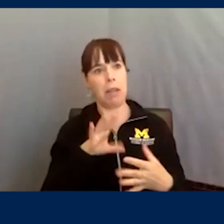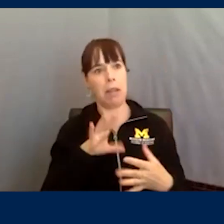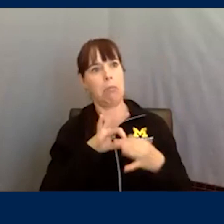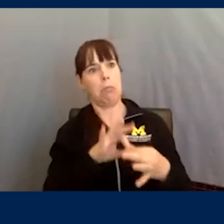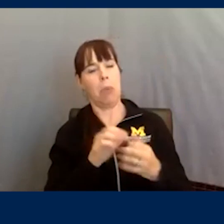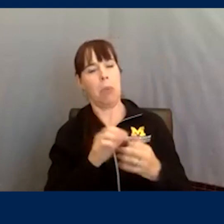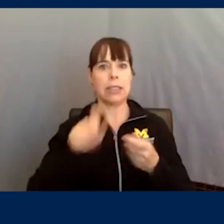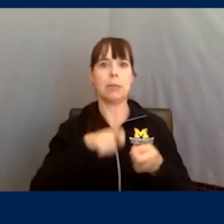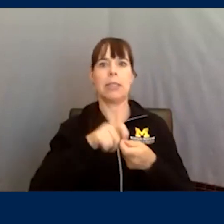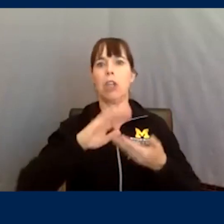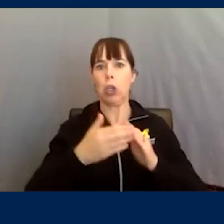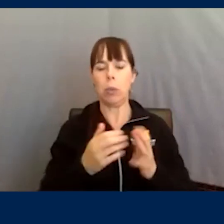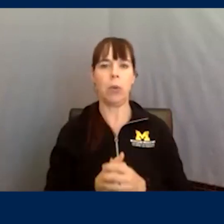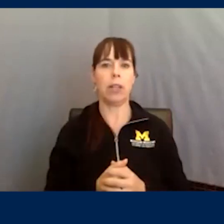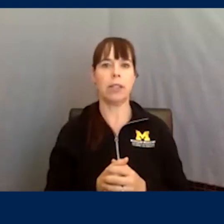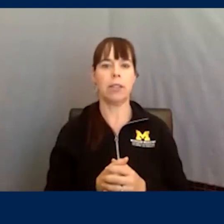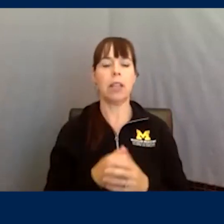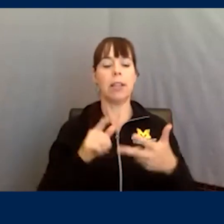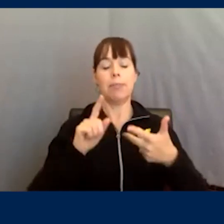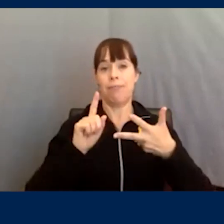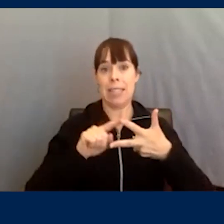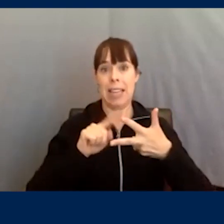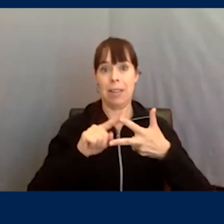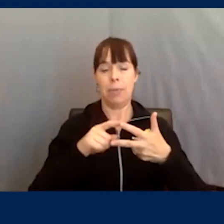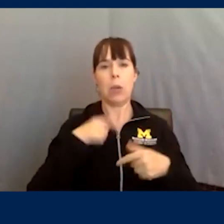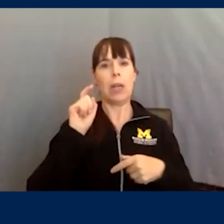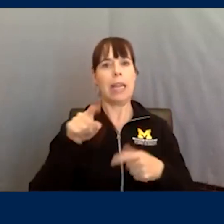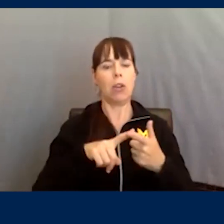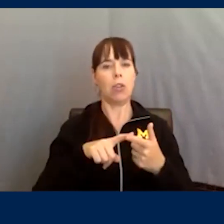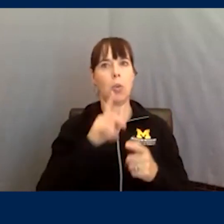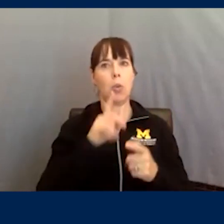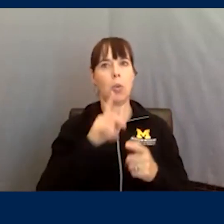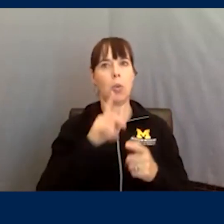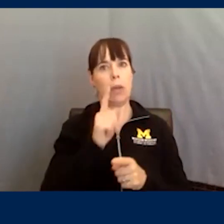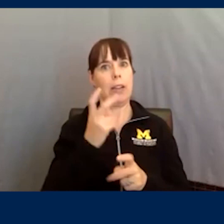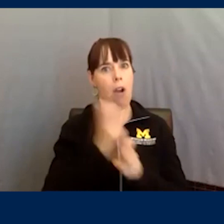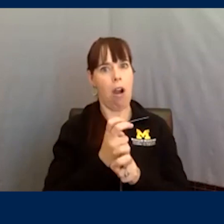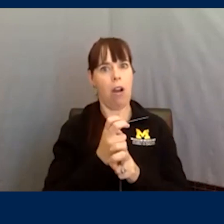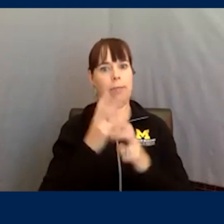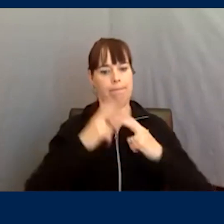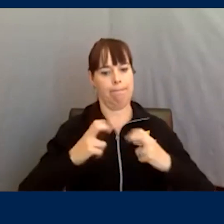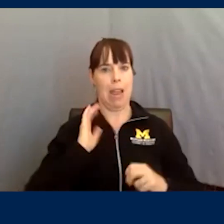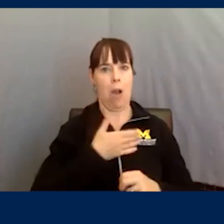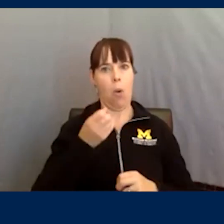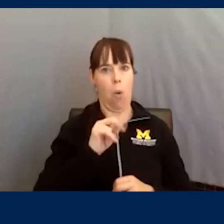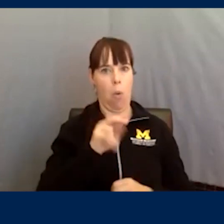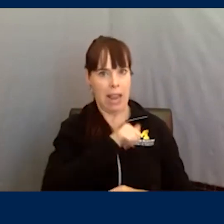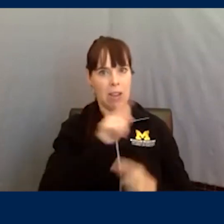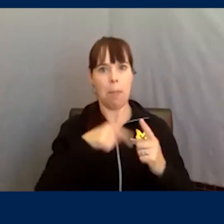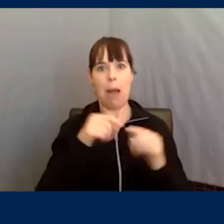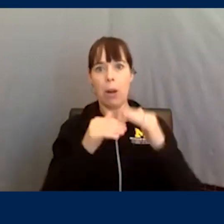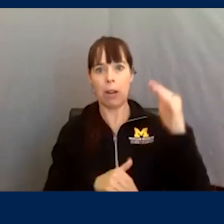and populations. Second, we need to take a hard look at our own attitudes about inequity and